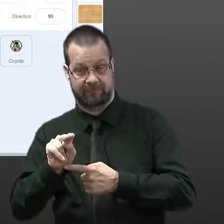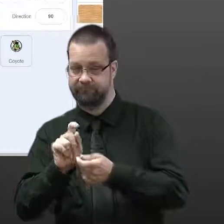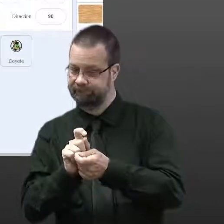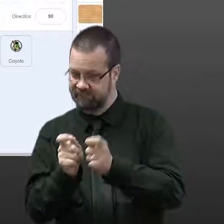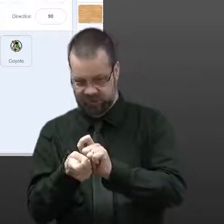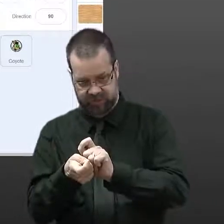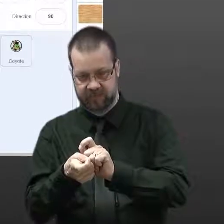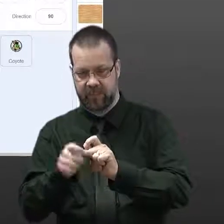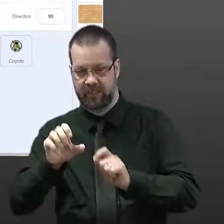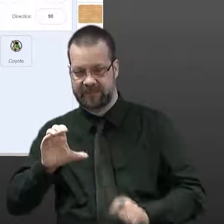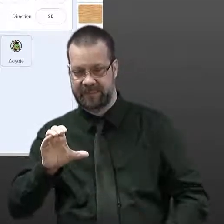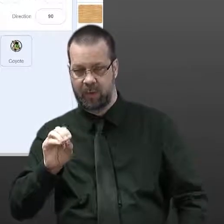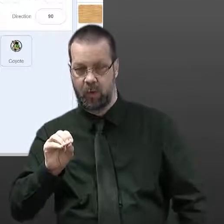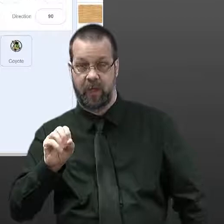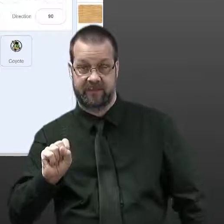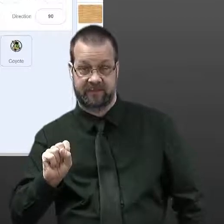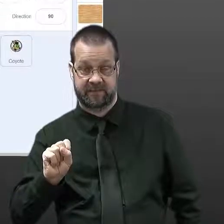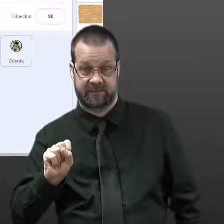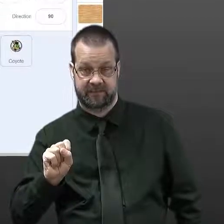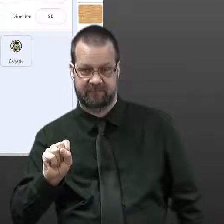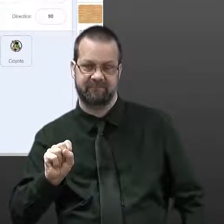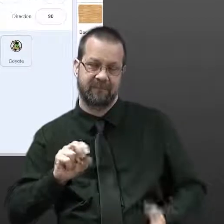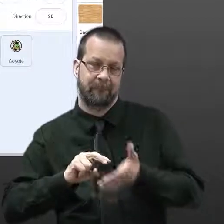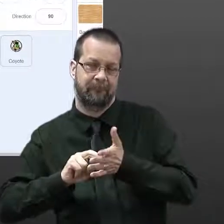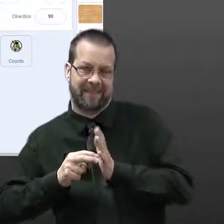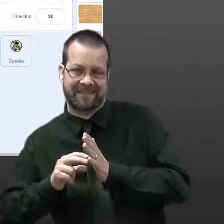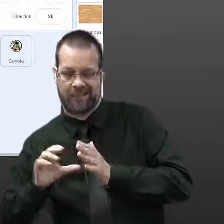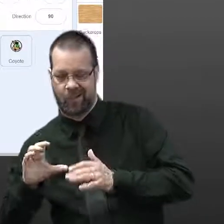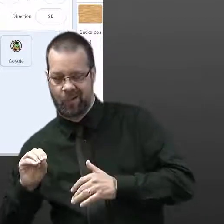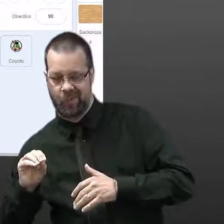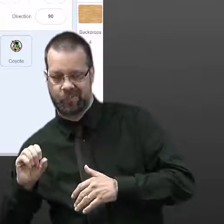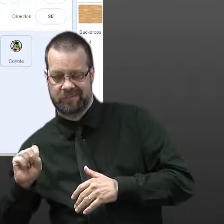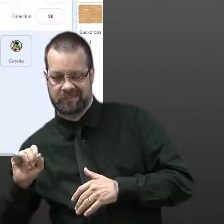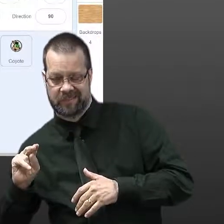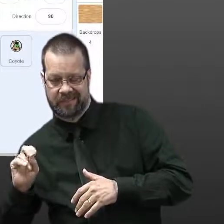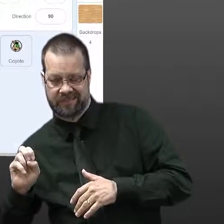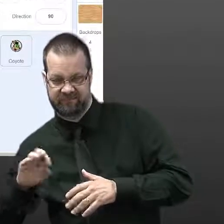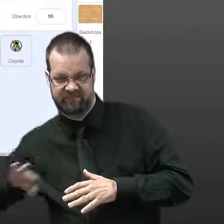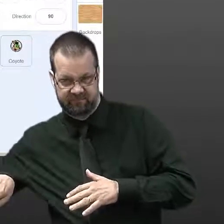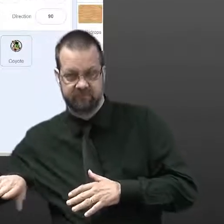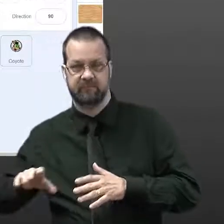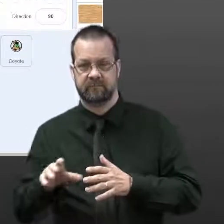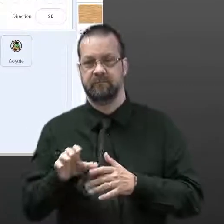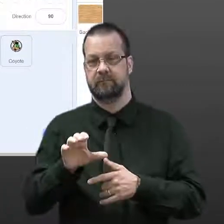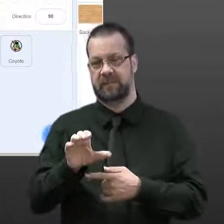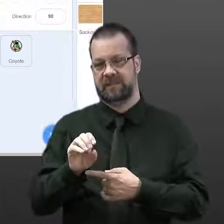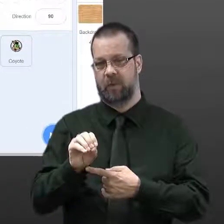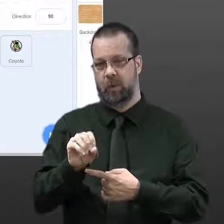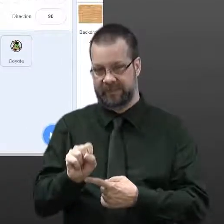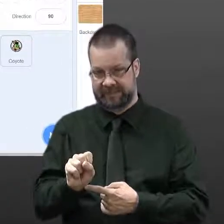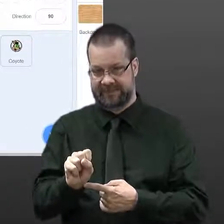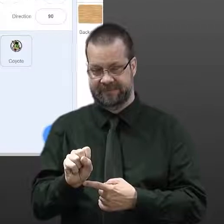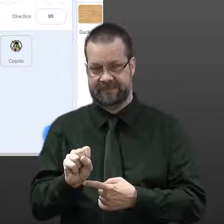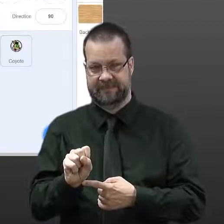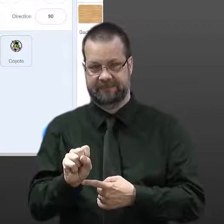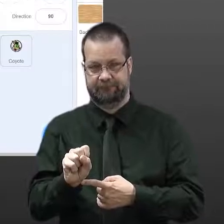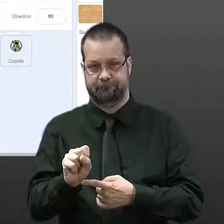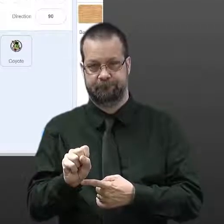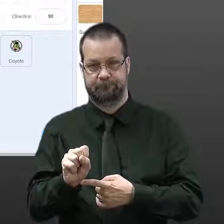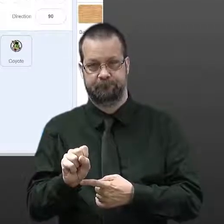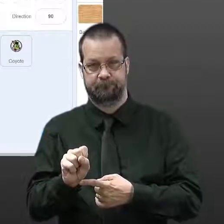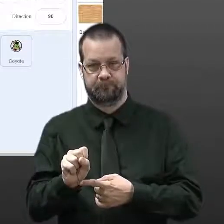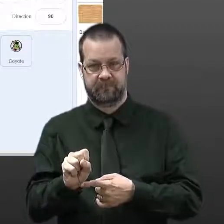one to say cosine, or COS, which stands for cosine. And both of these blocks